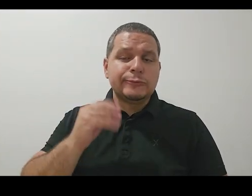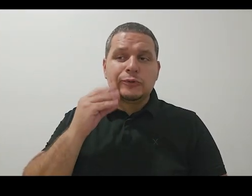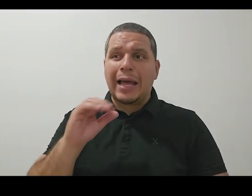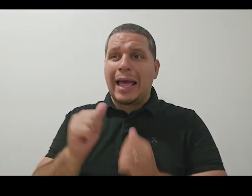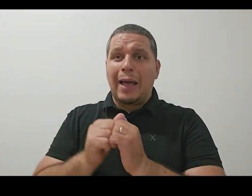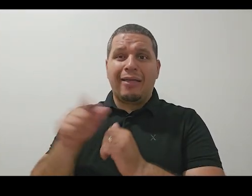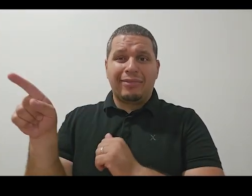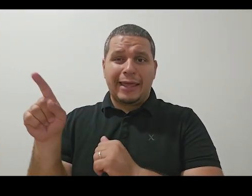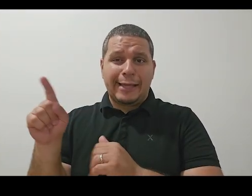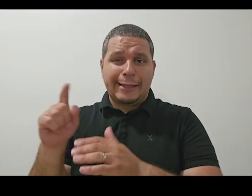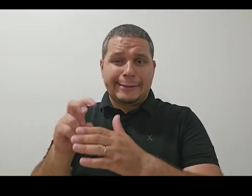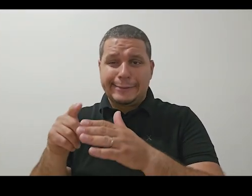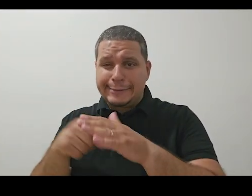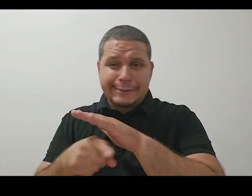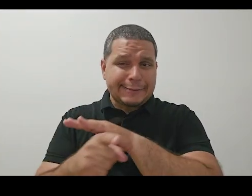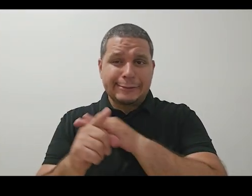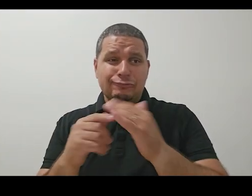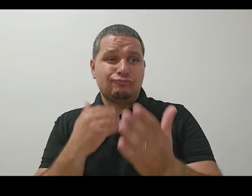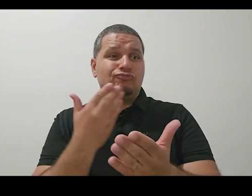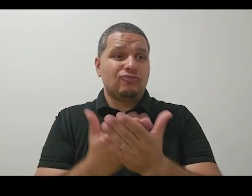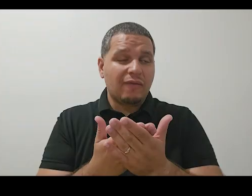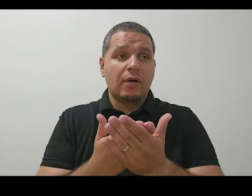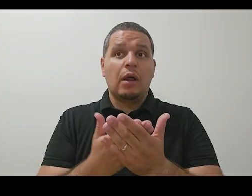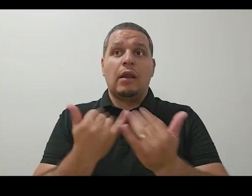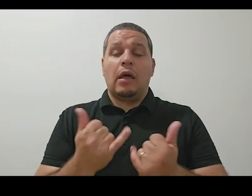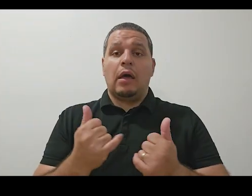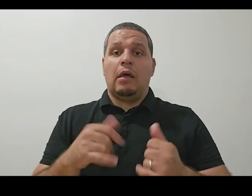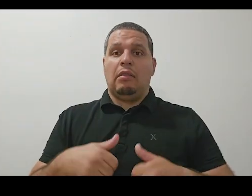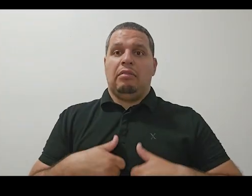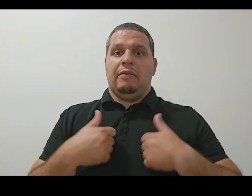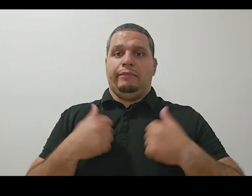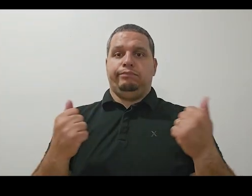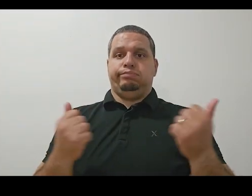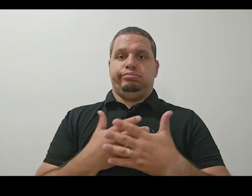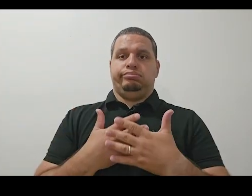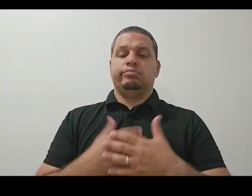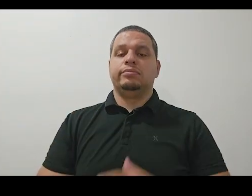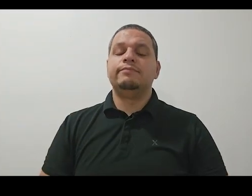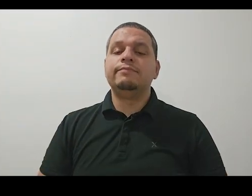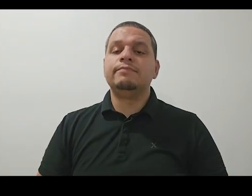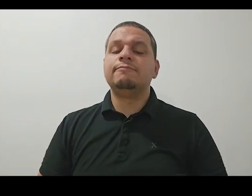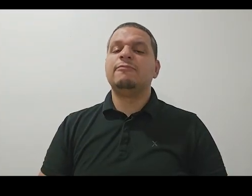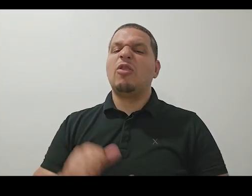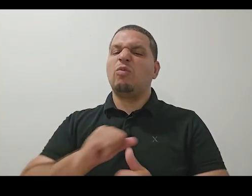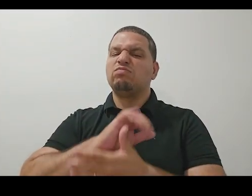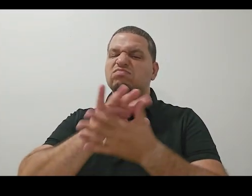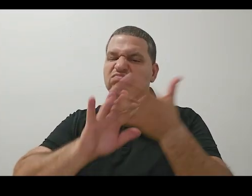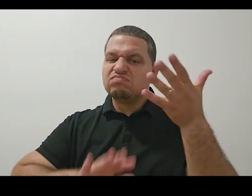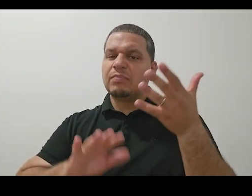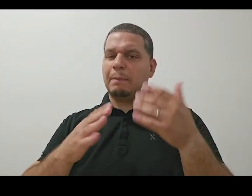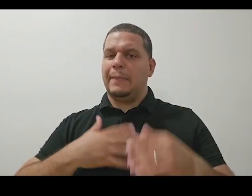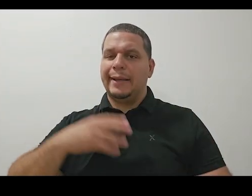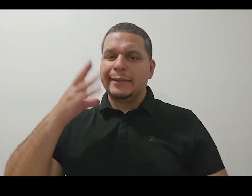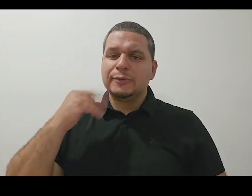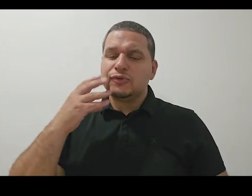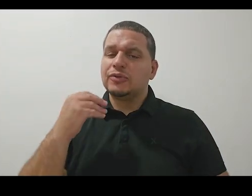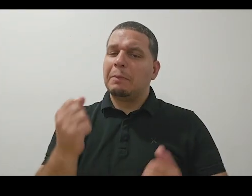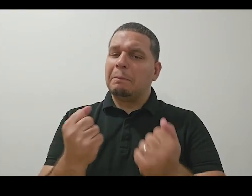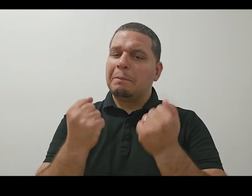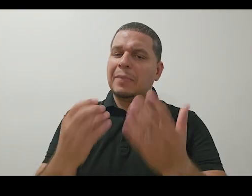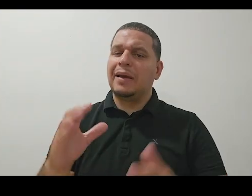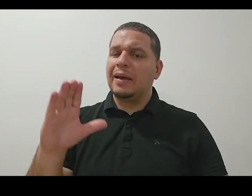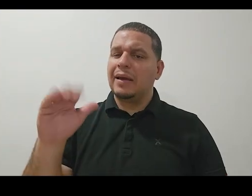here to find out that now they're living in terror. So in those areas, those are my expertise. A lot of the cases that I do